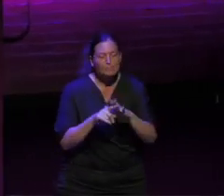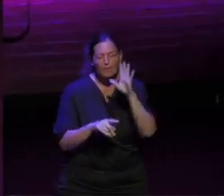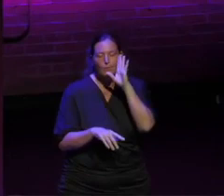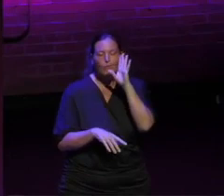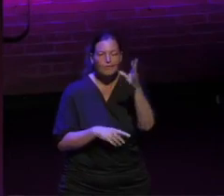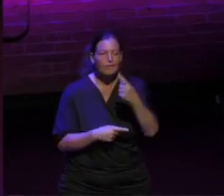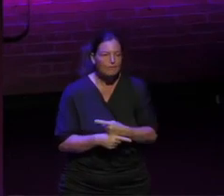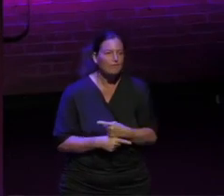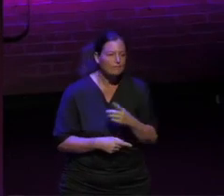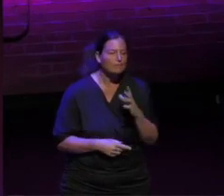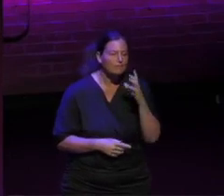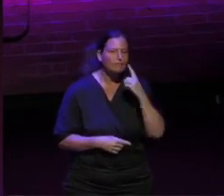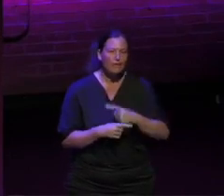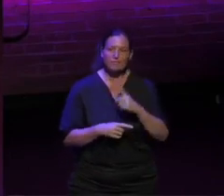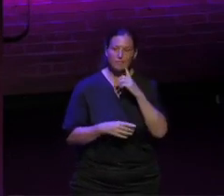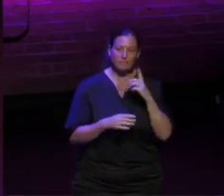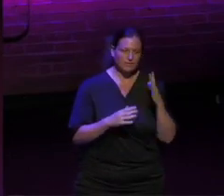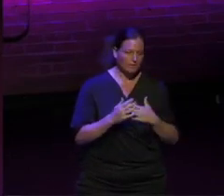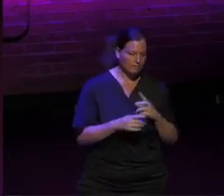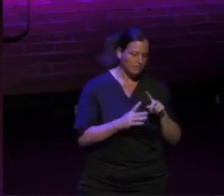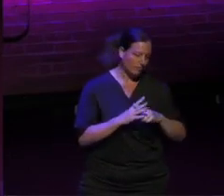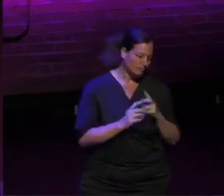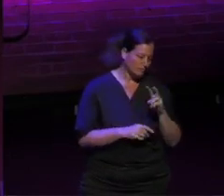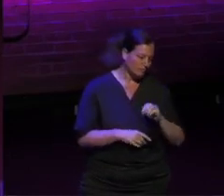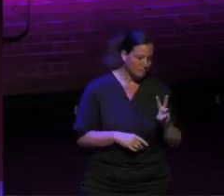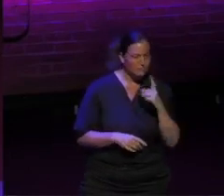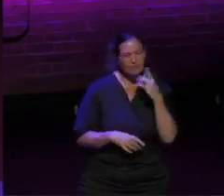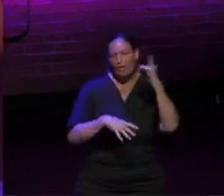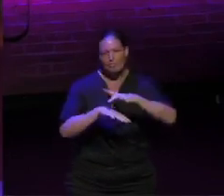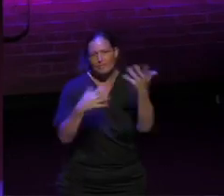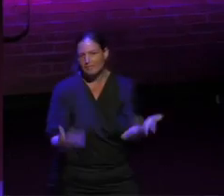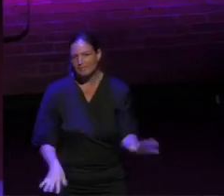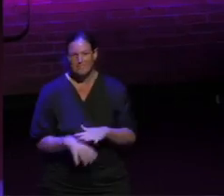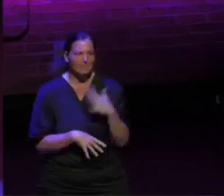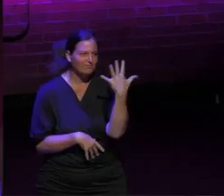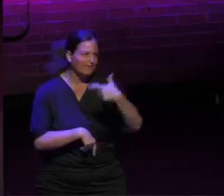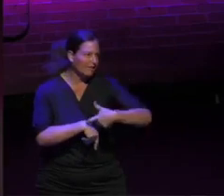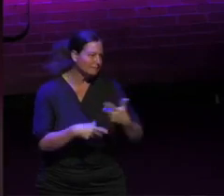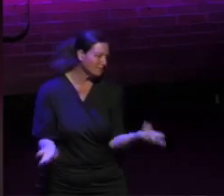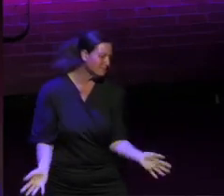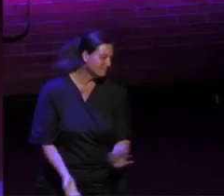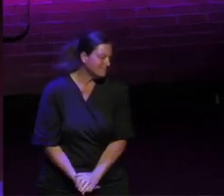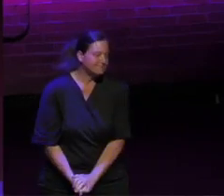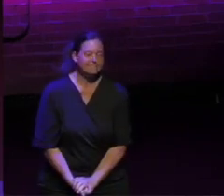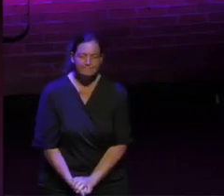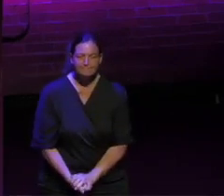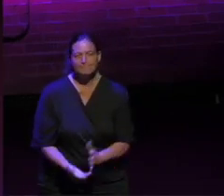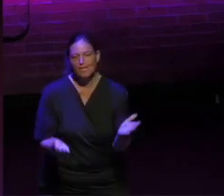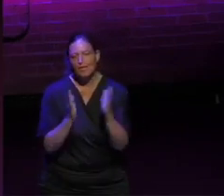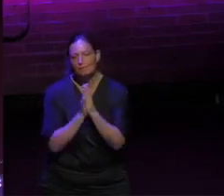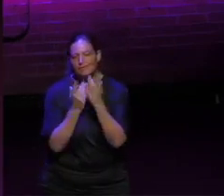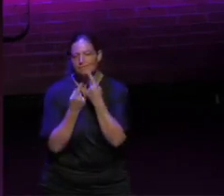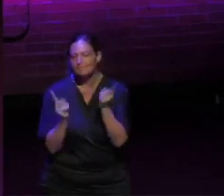day. And since that song came out in 2006, I've been there like 5 times. So prayers do come true.